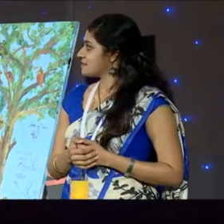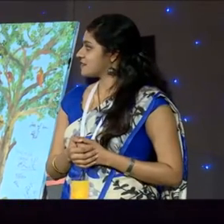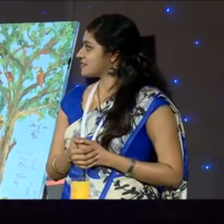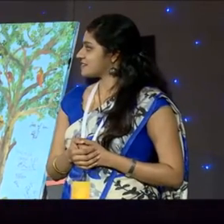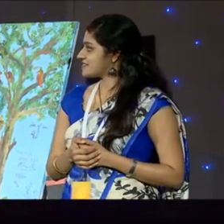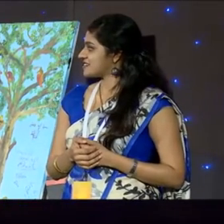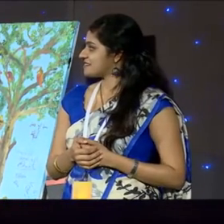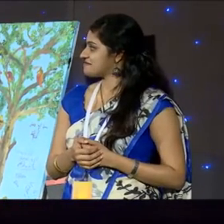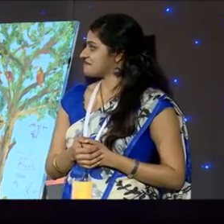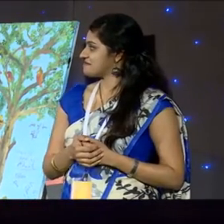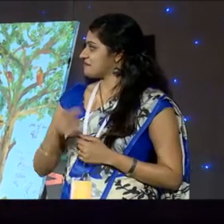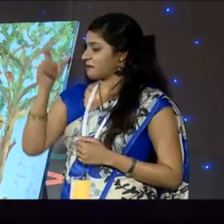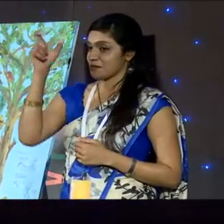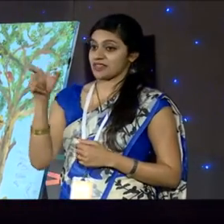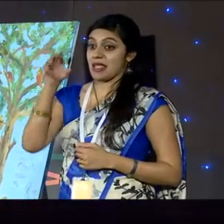mic.